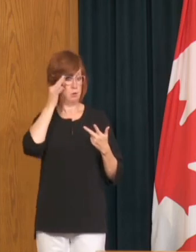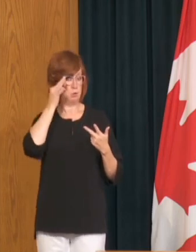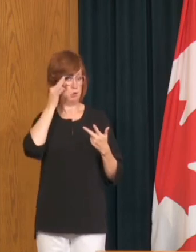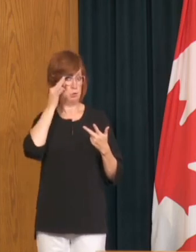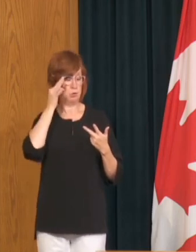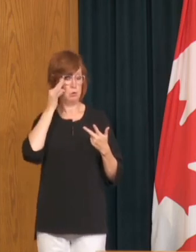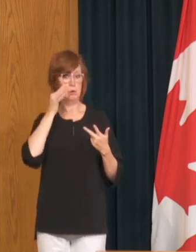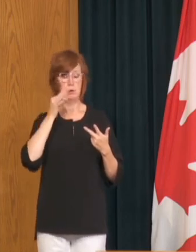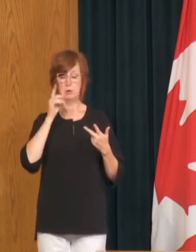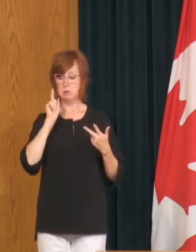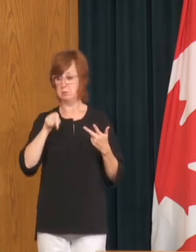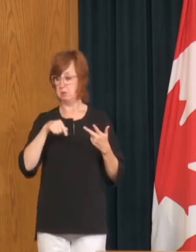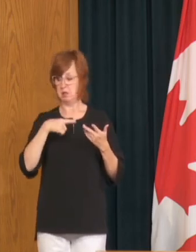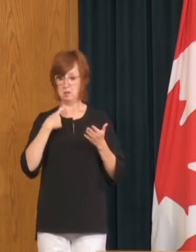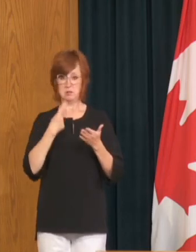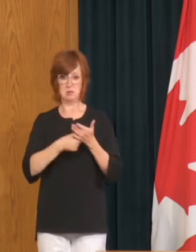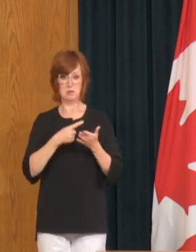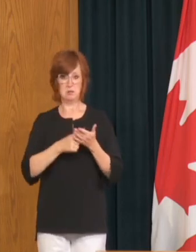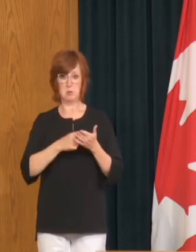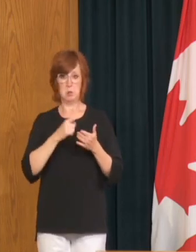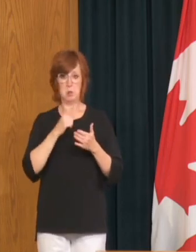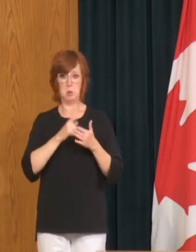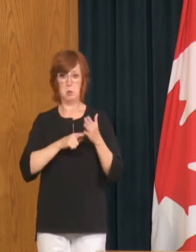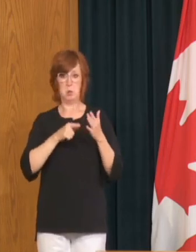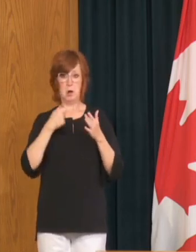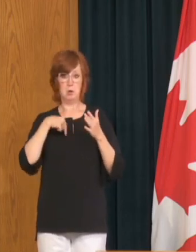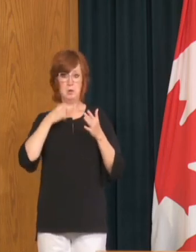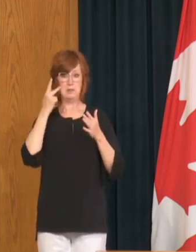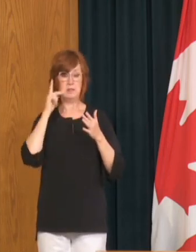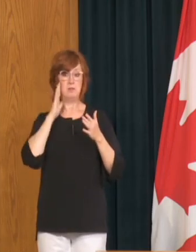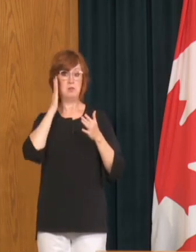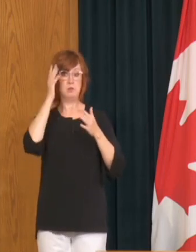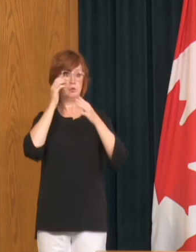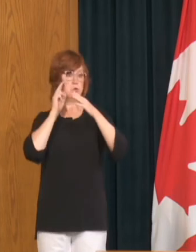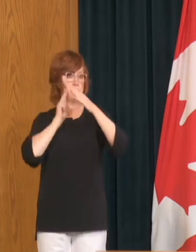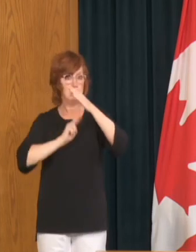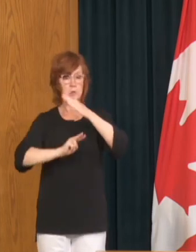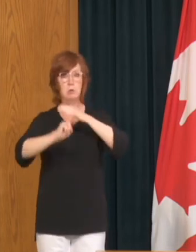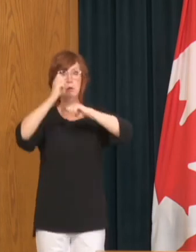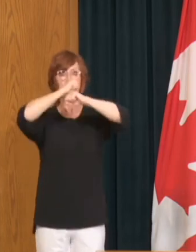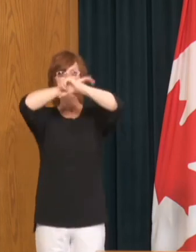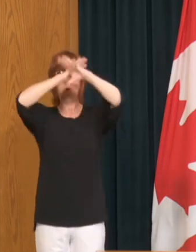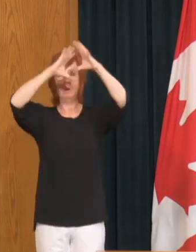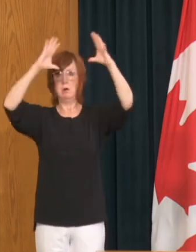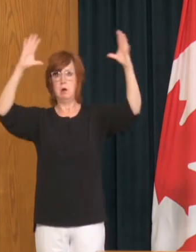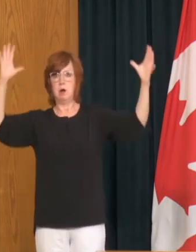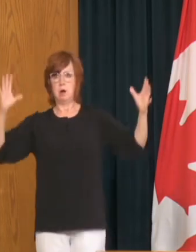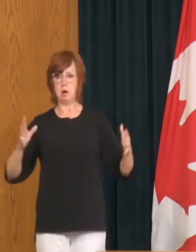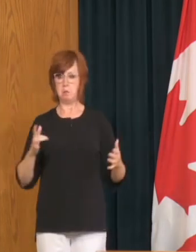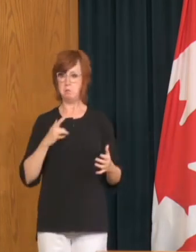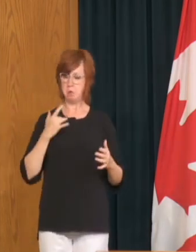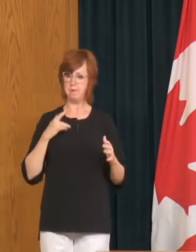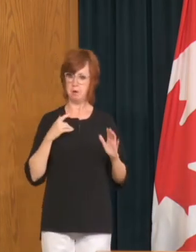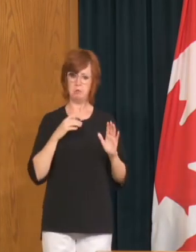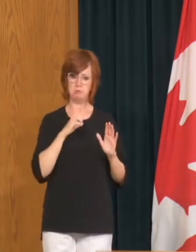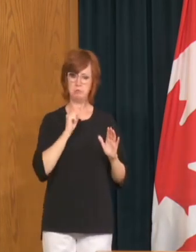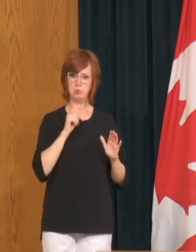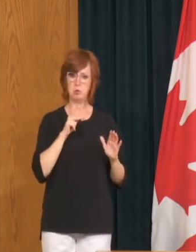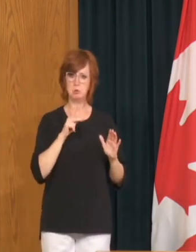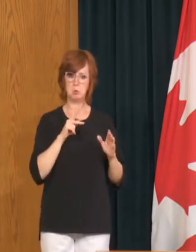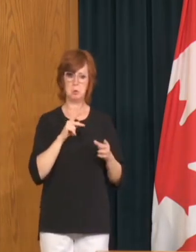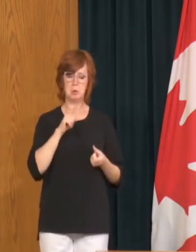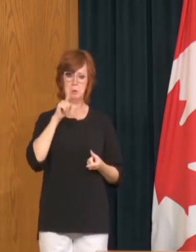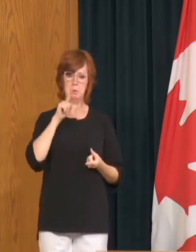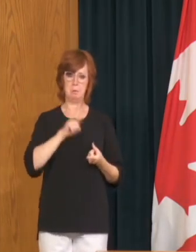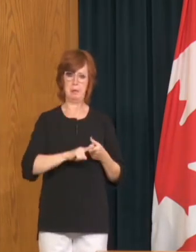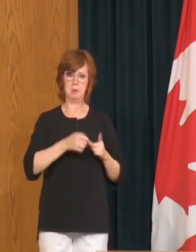impacts of our response to COVID-19. I feel we've minimized those impacts here in Saskatchewan. I'm concerned with